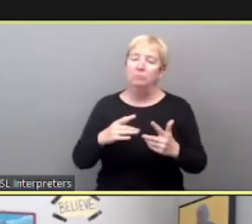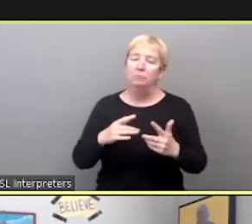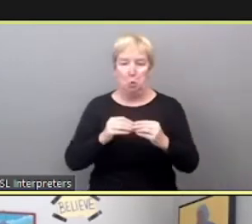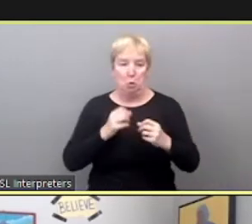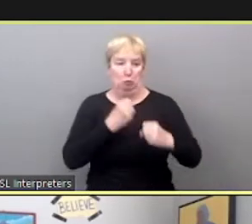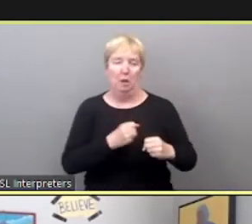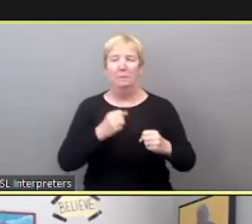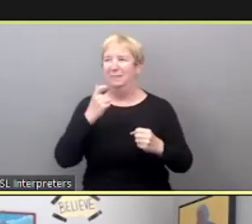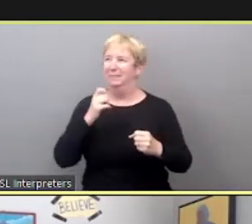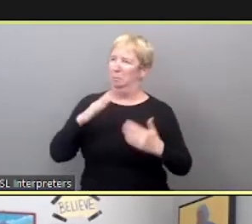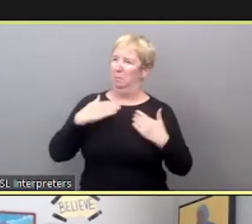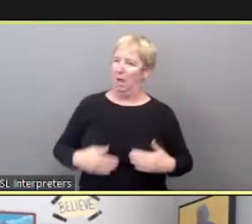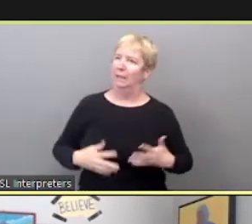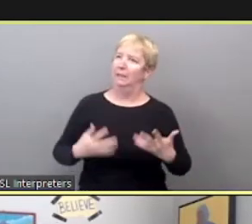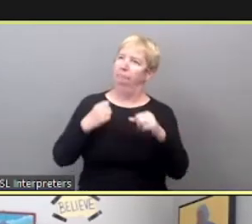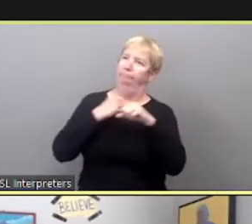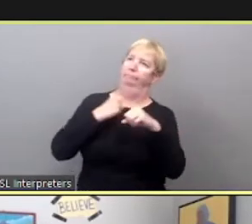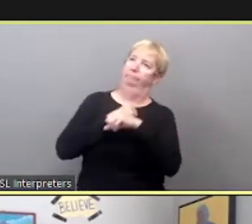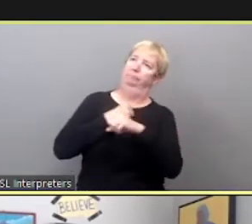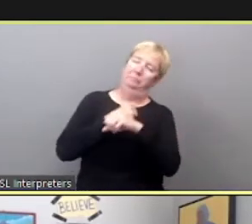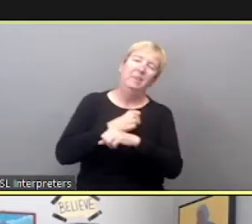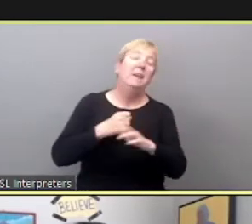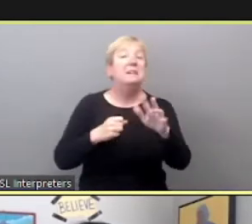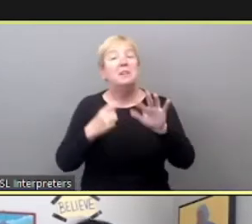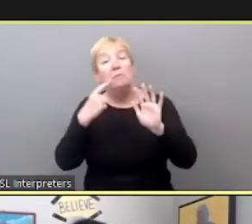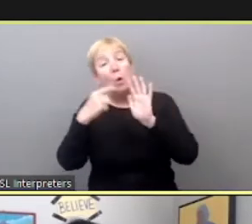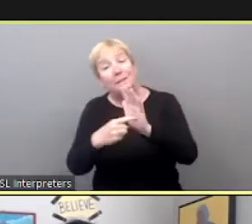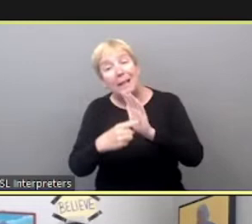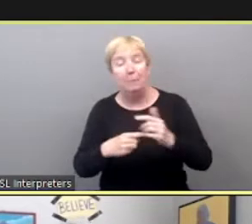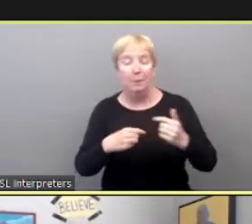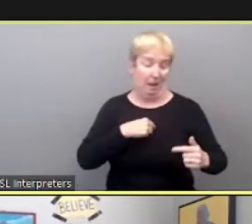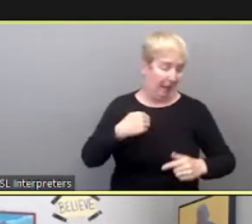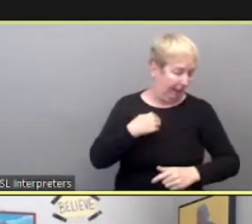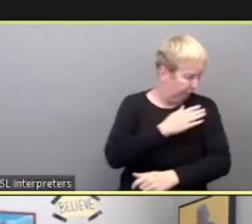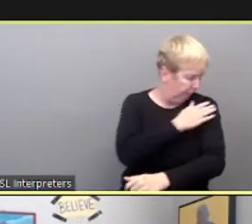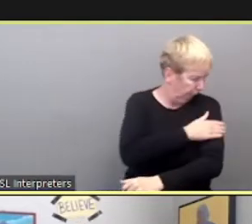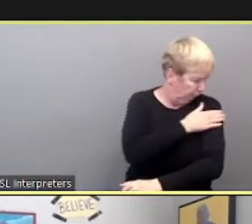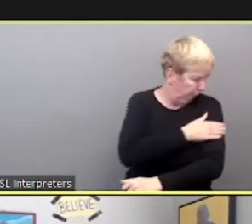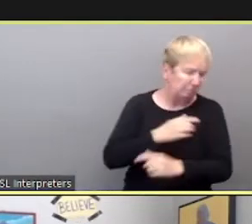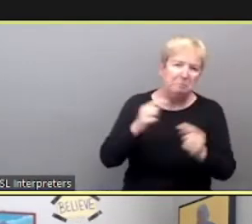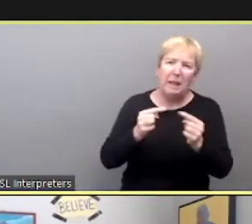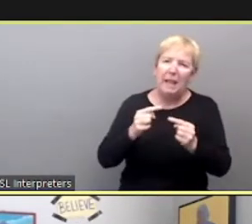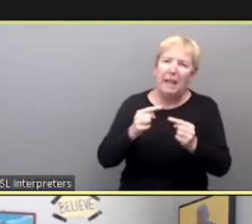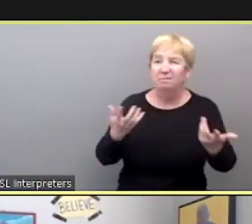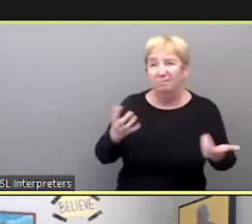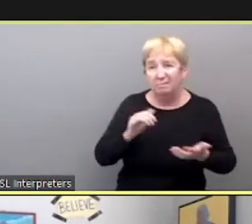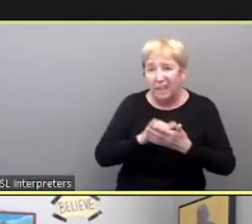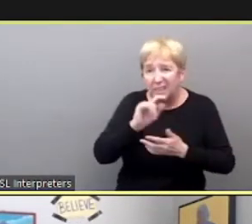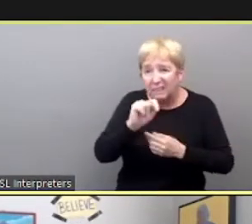some common side effects. I have a little bit of pain in my arm, but that's about it. Next slide.